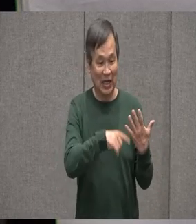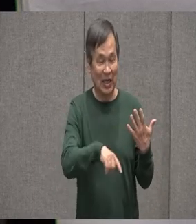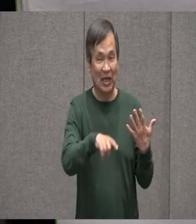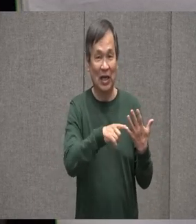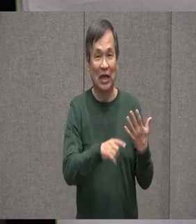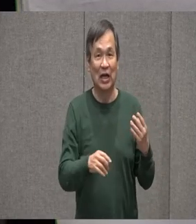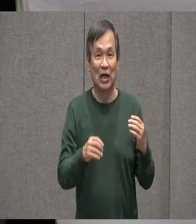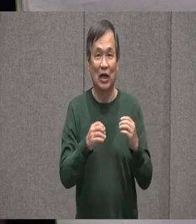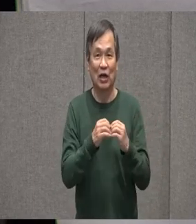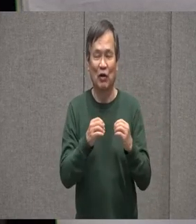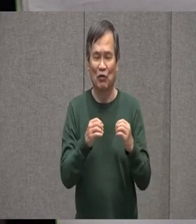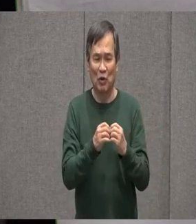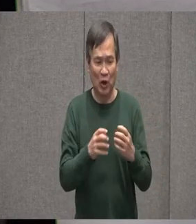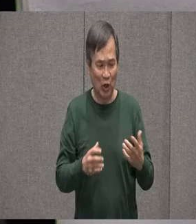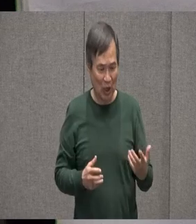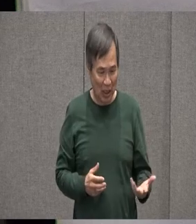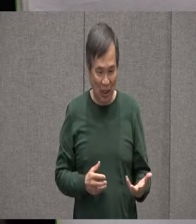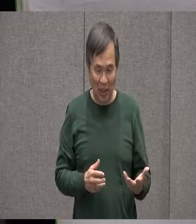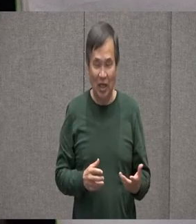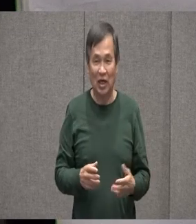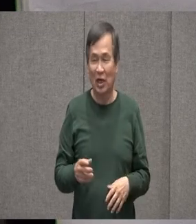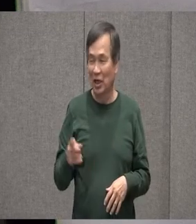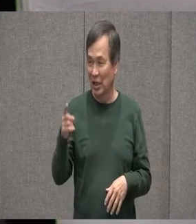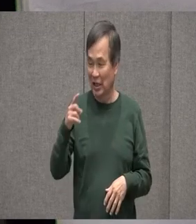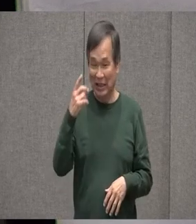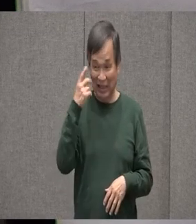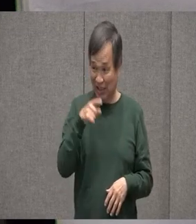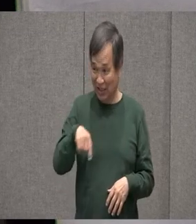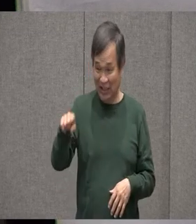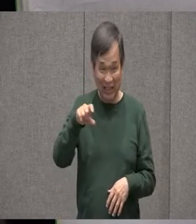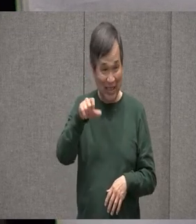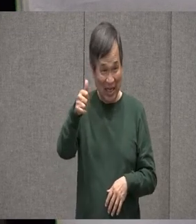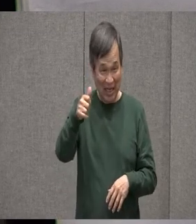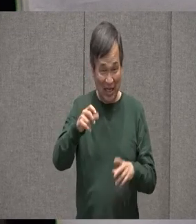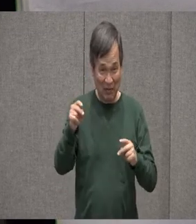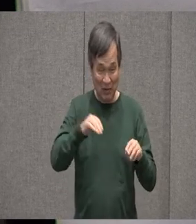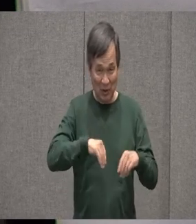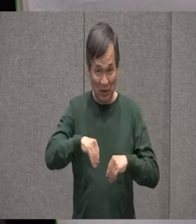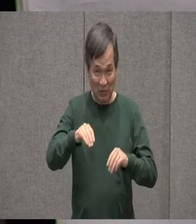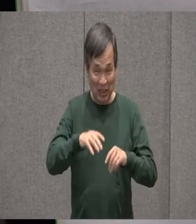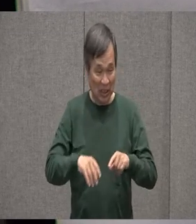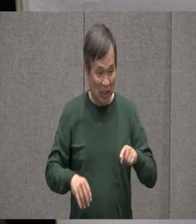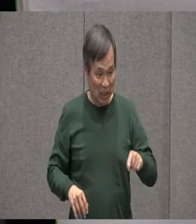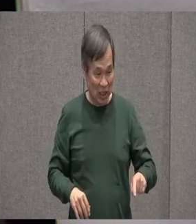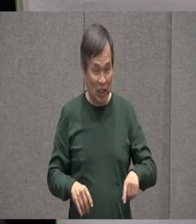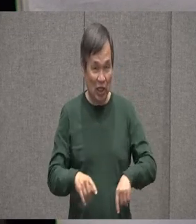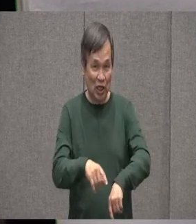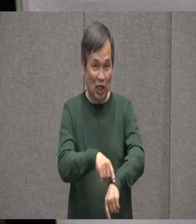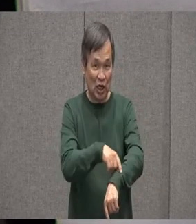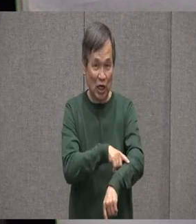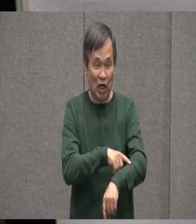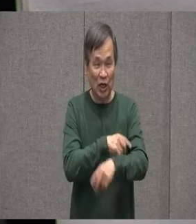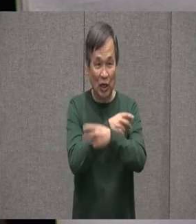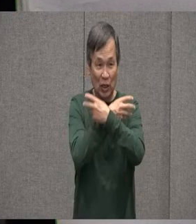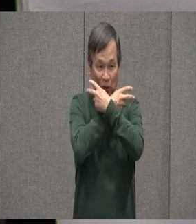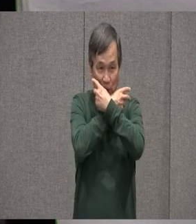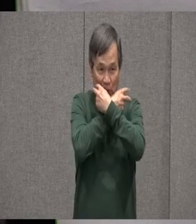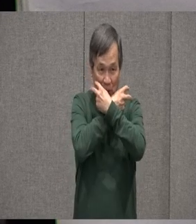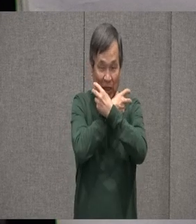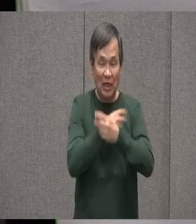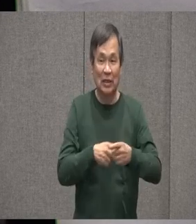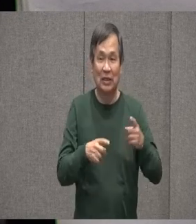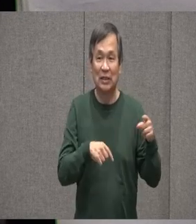came a series of grunts when they shifted themselves one more time. Tiny ears twitched and long whiskers switched on the